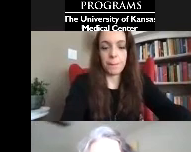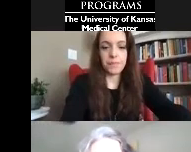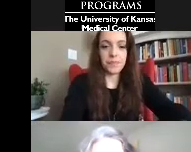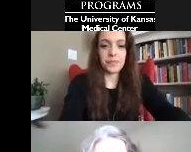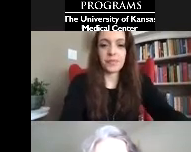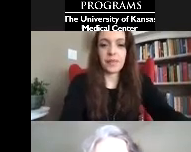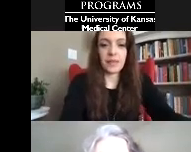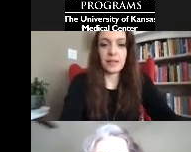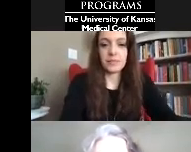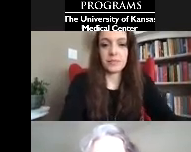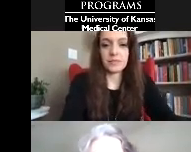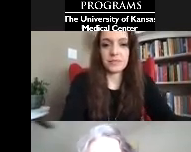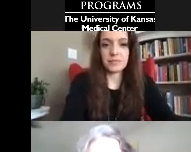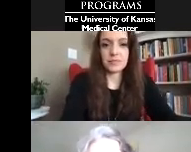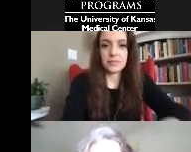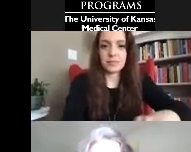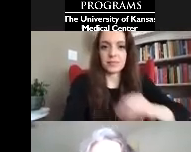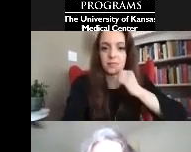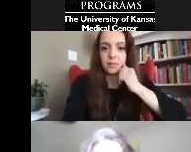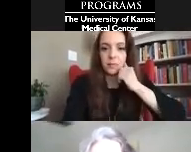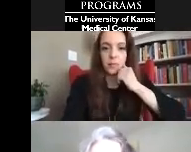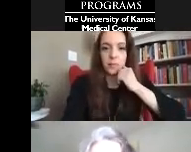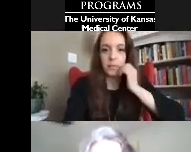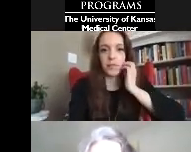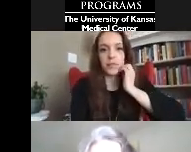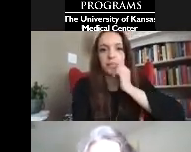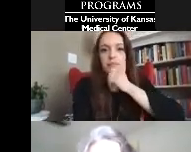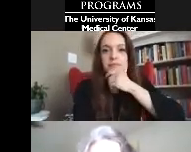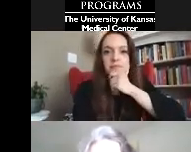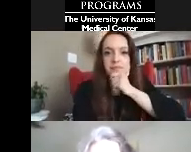they took me to was the Clinica